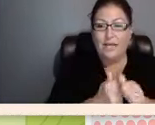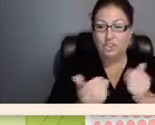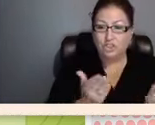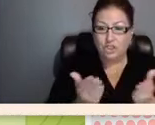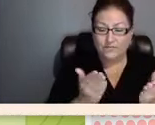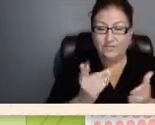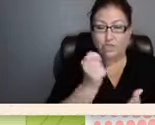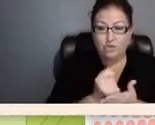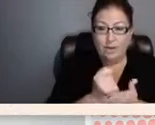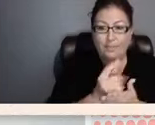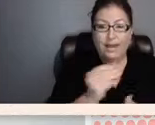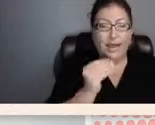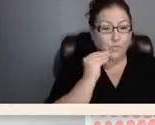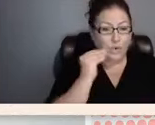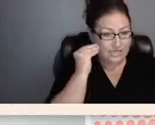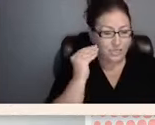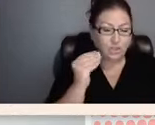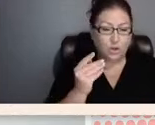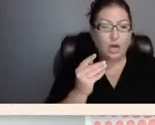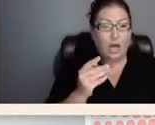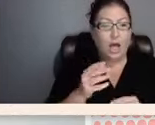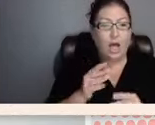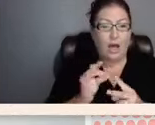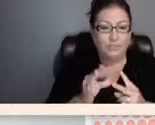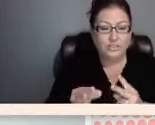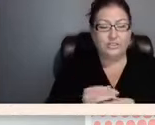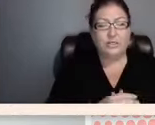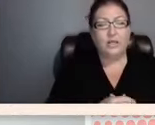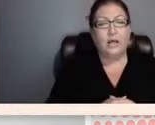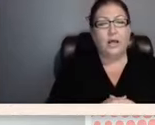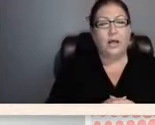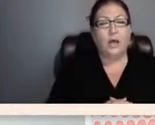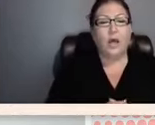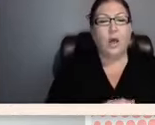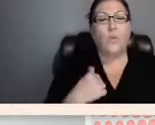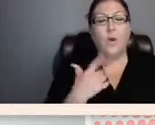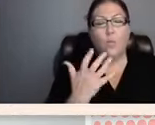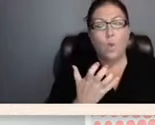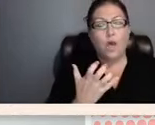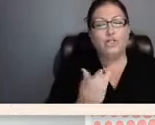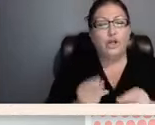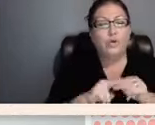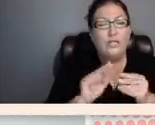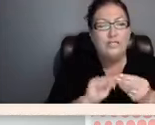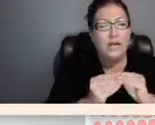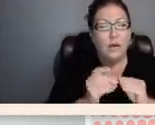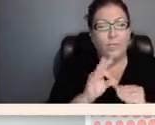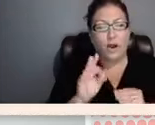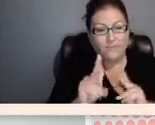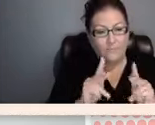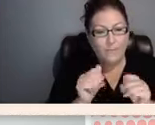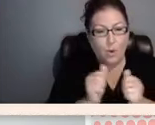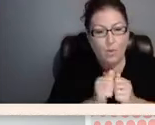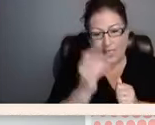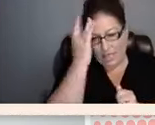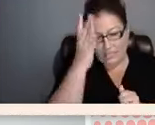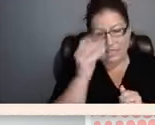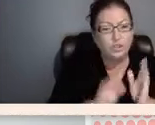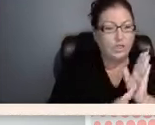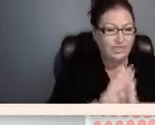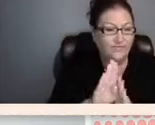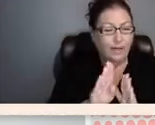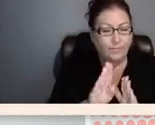residential options. We also want to increase the number of people with intellectual and developmental disabilities in